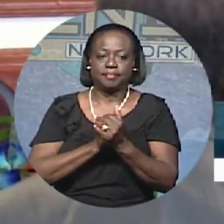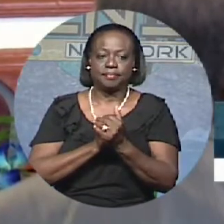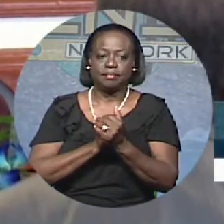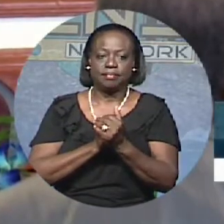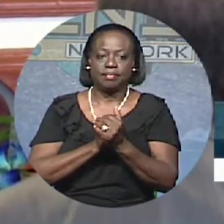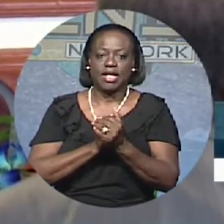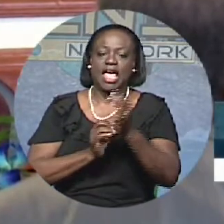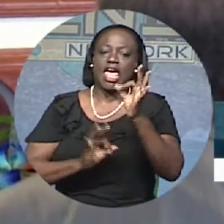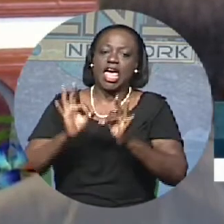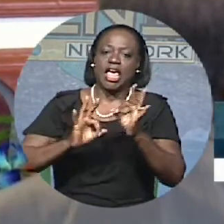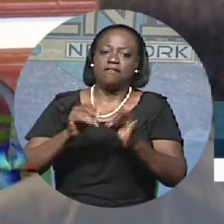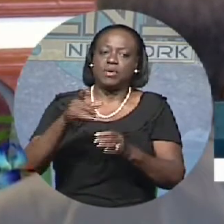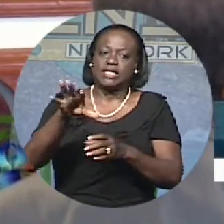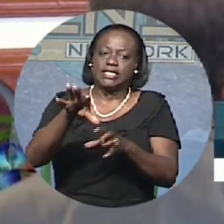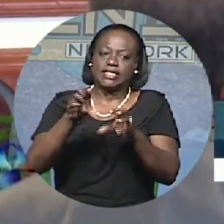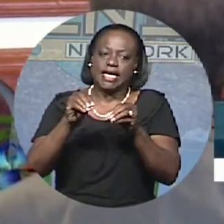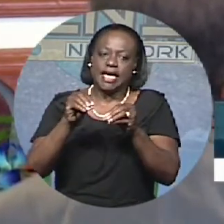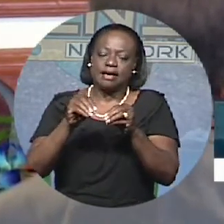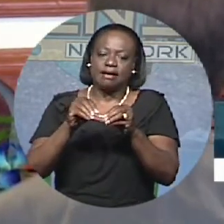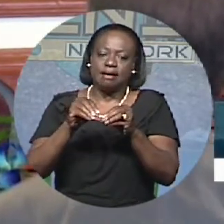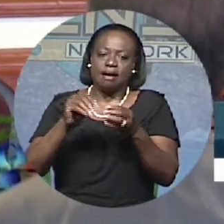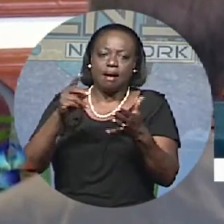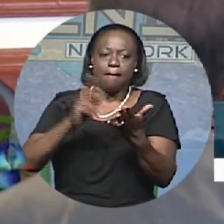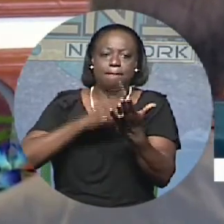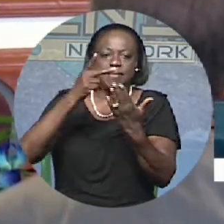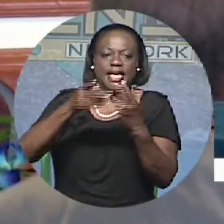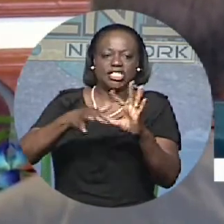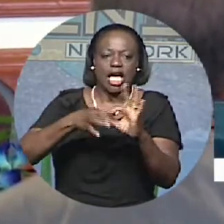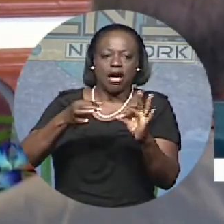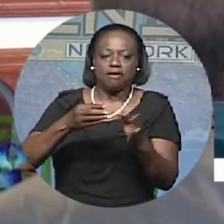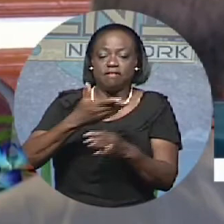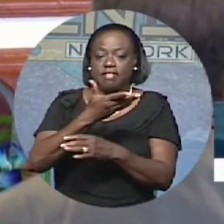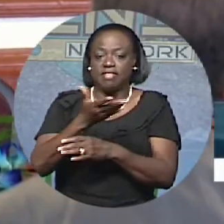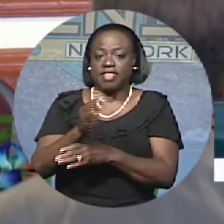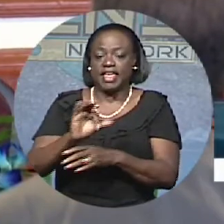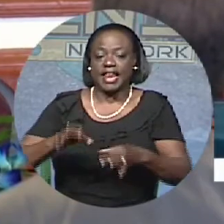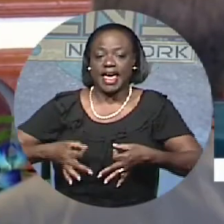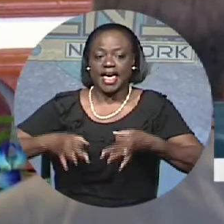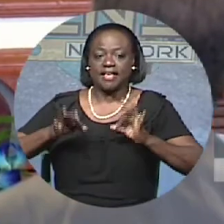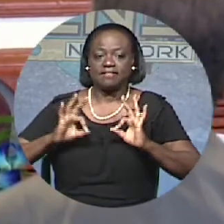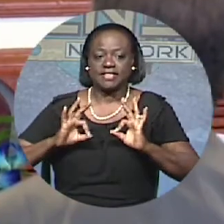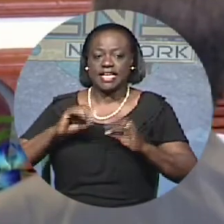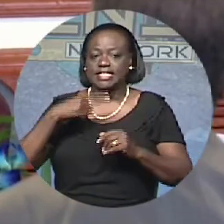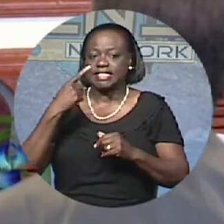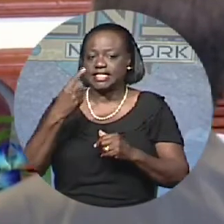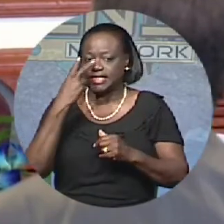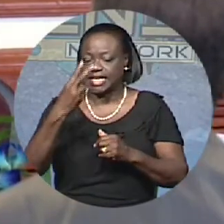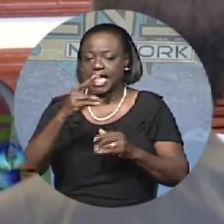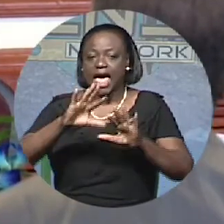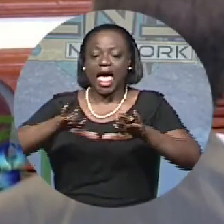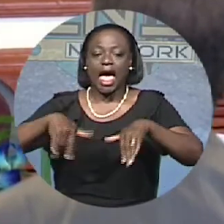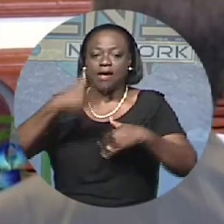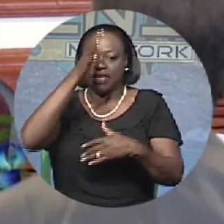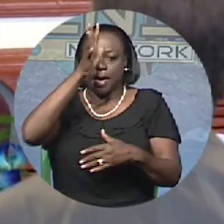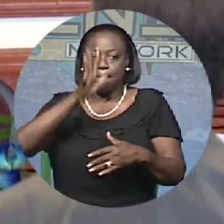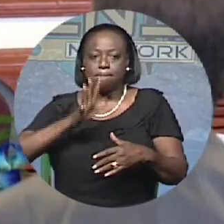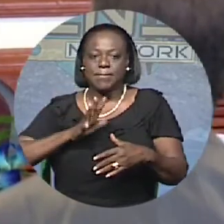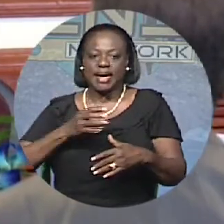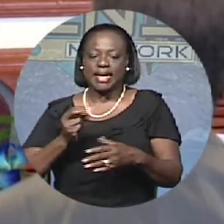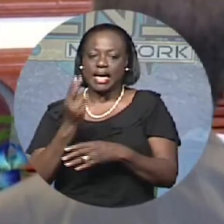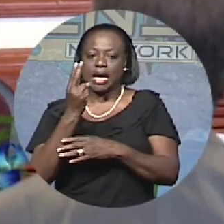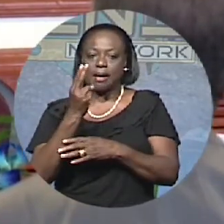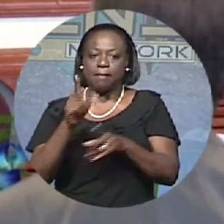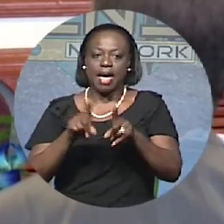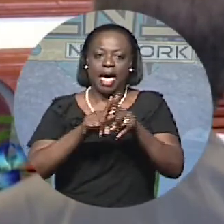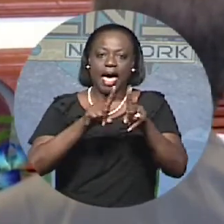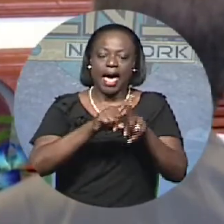If we were to take a leaf out of their lives and see how they were manning up